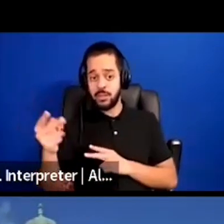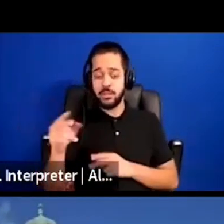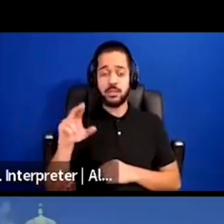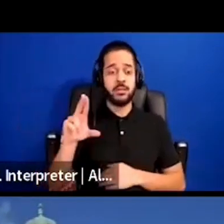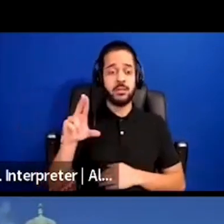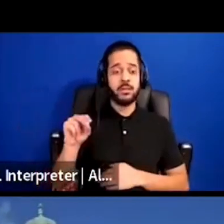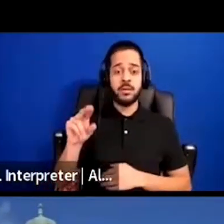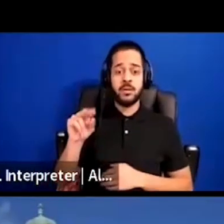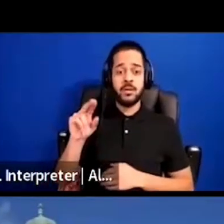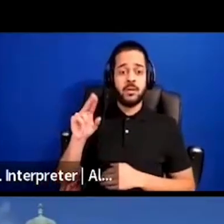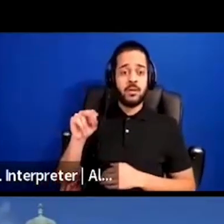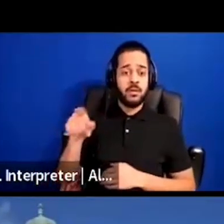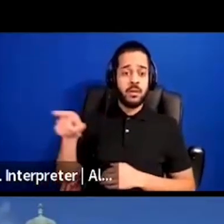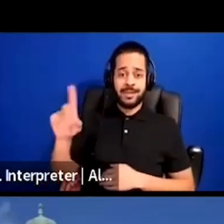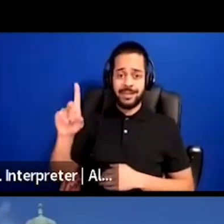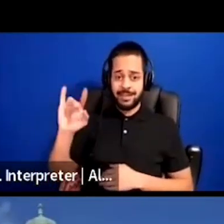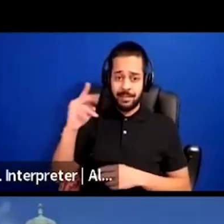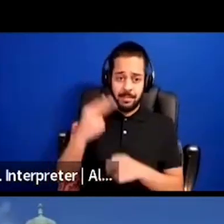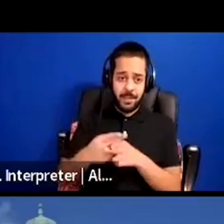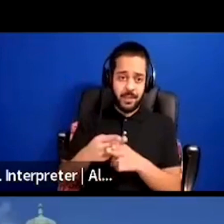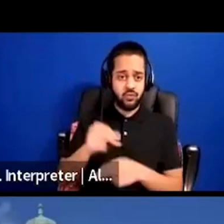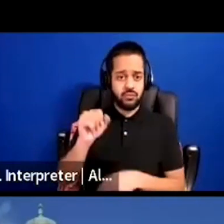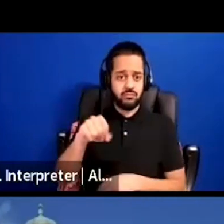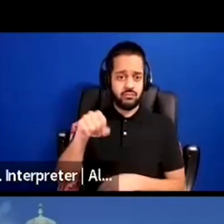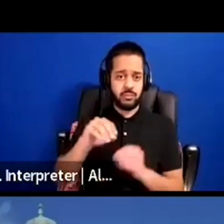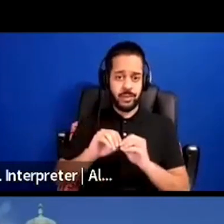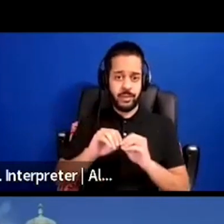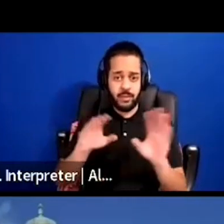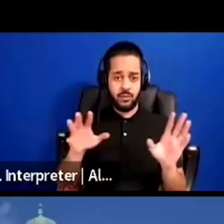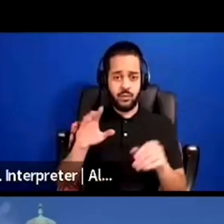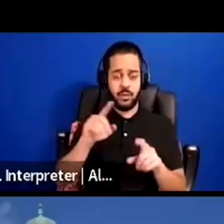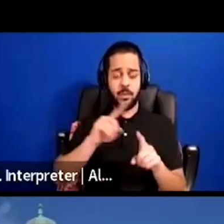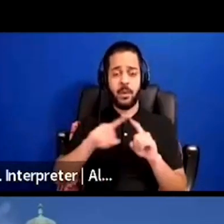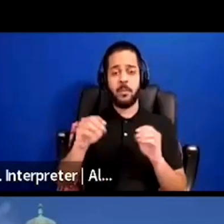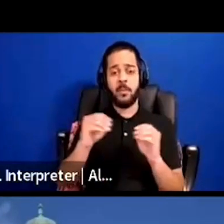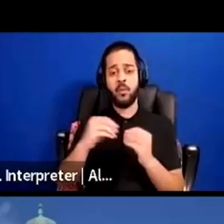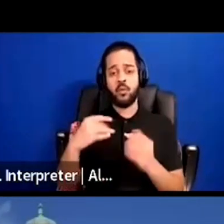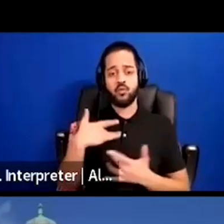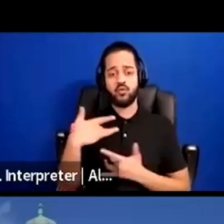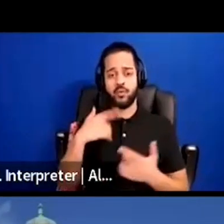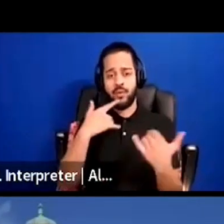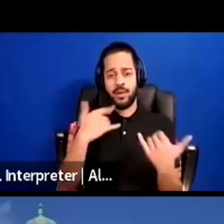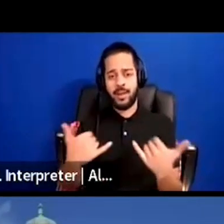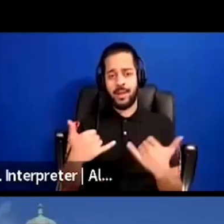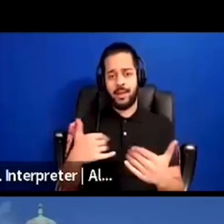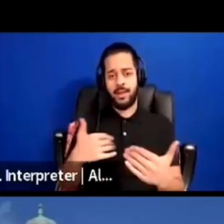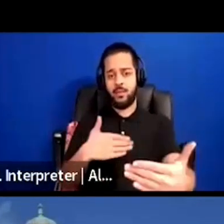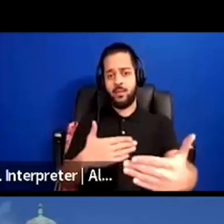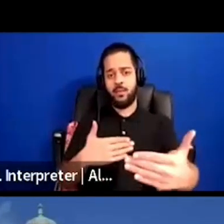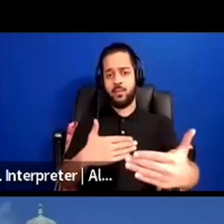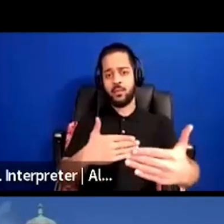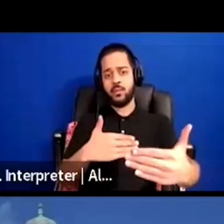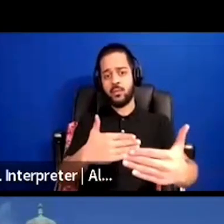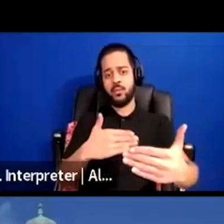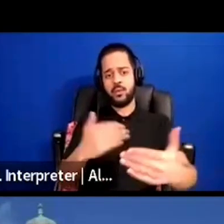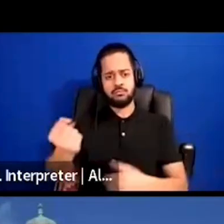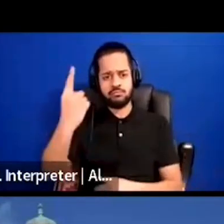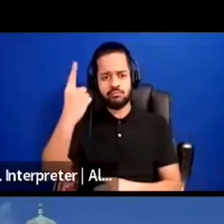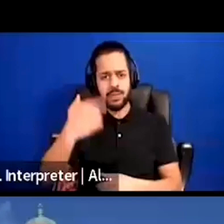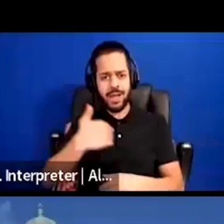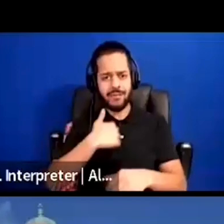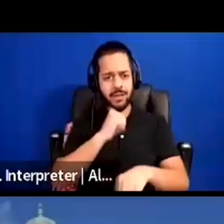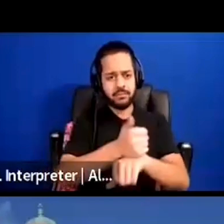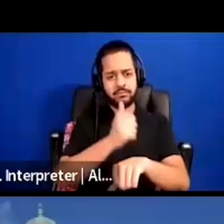she did mention that, but I think the bigger concern is in the meantime, while Oh, I all of agree. those things are happening,